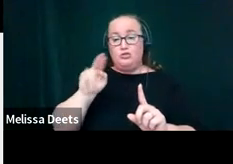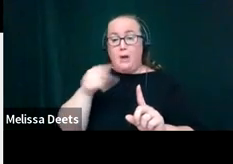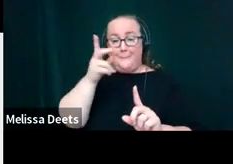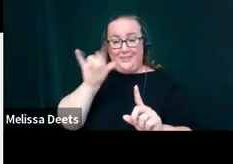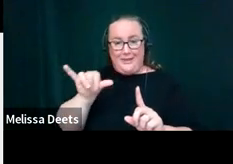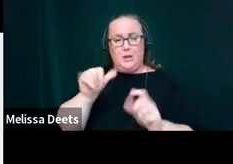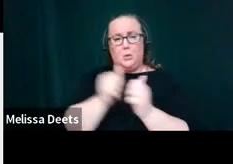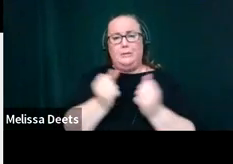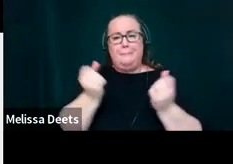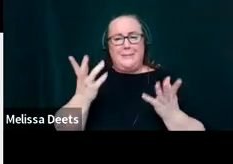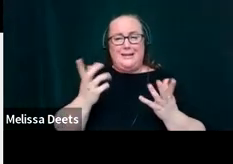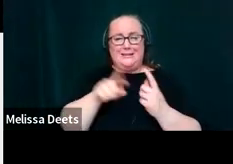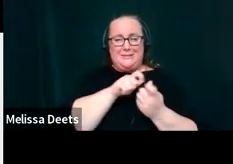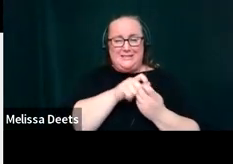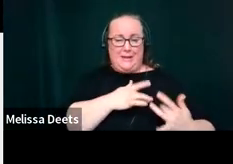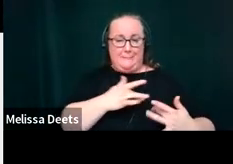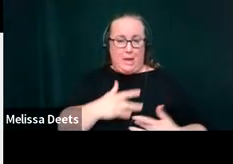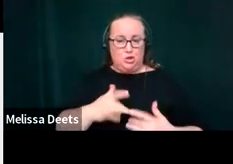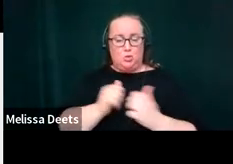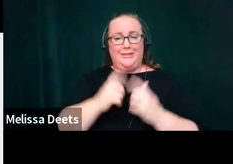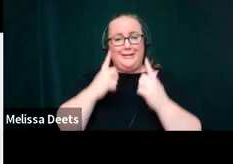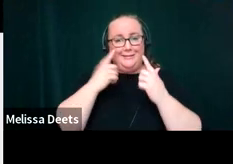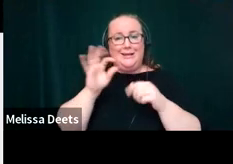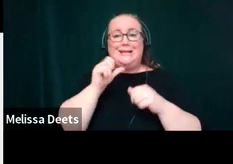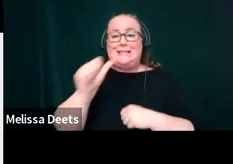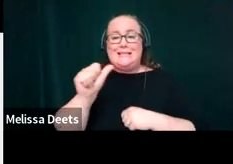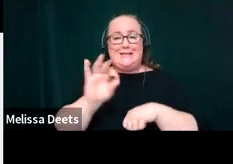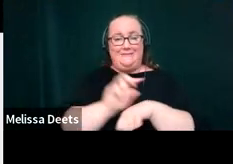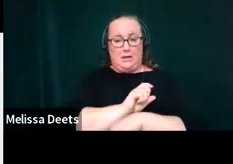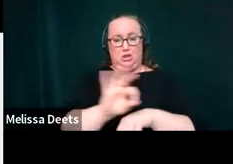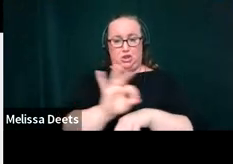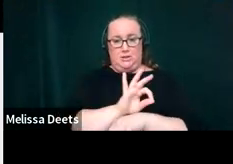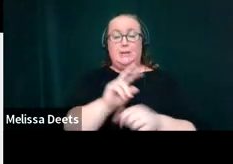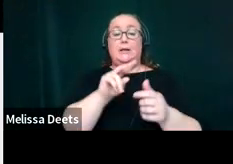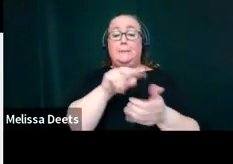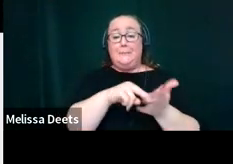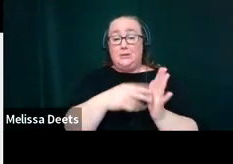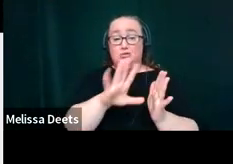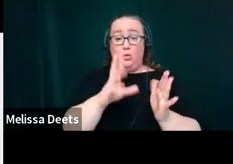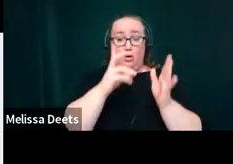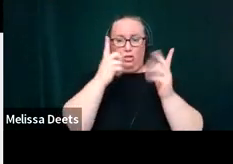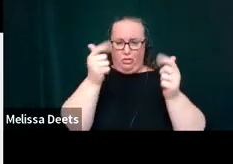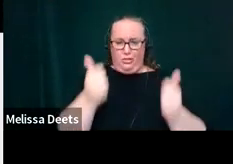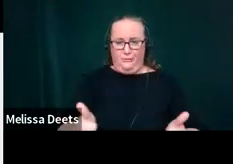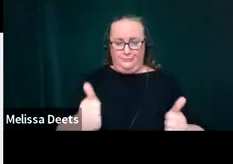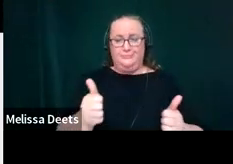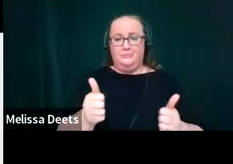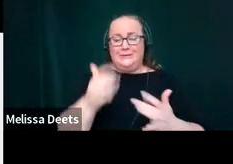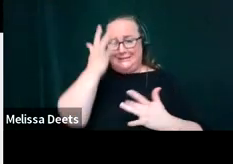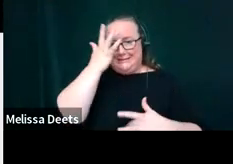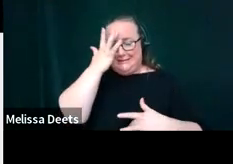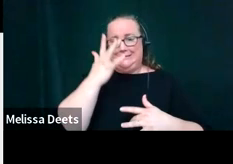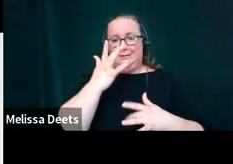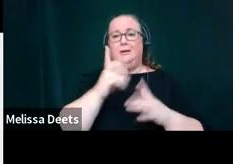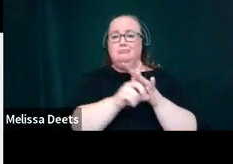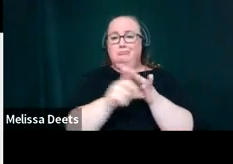patterns of visual dysfunction. It's a degenerative disease of the optic nerve that presents to the physician at various